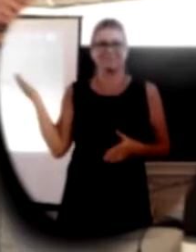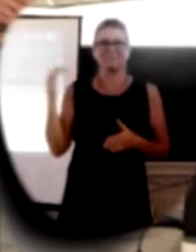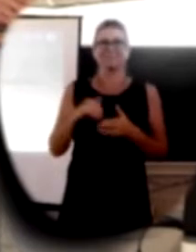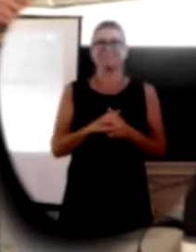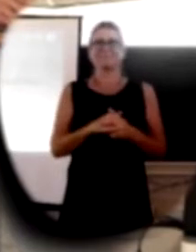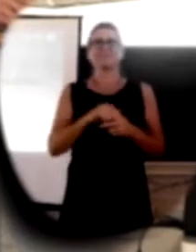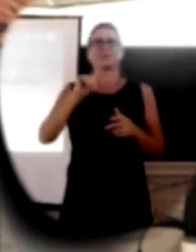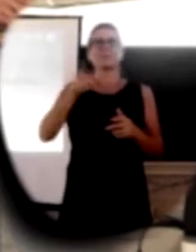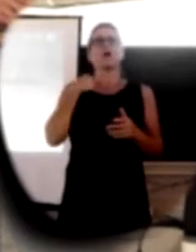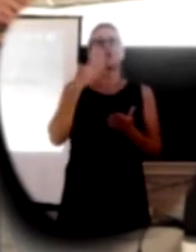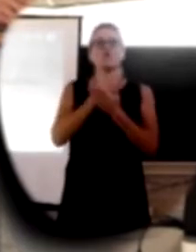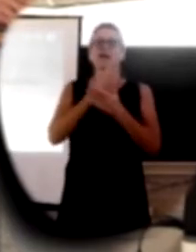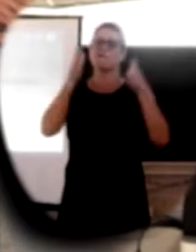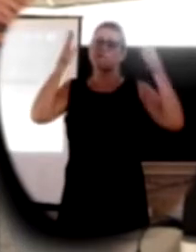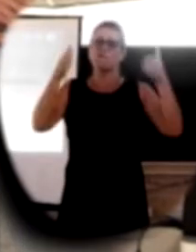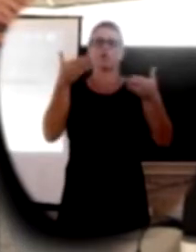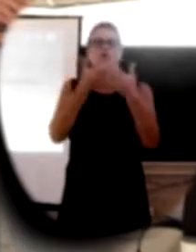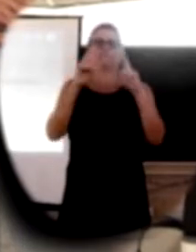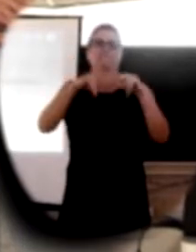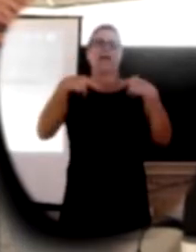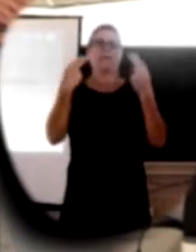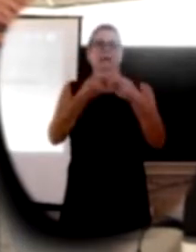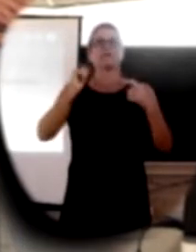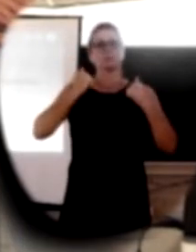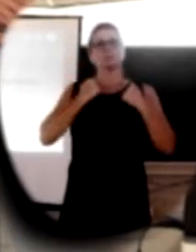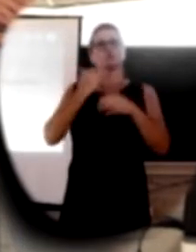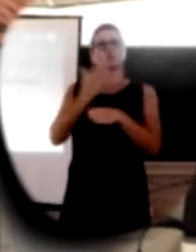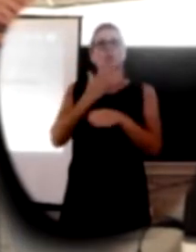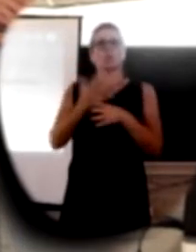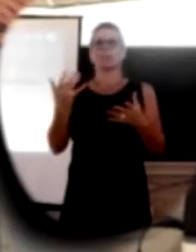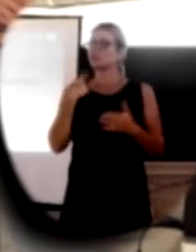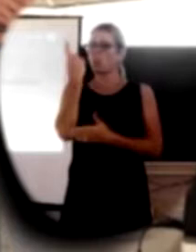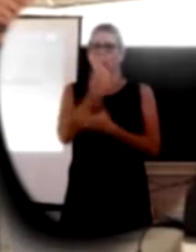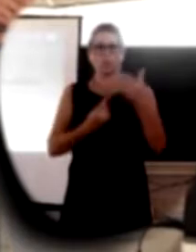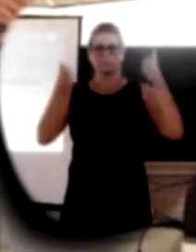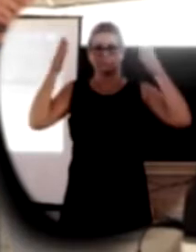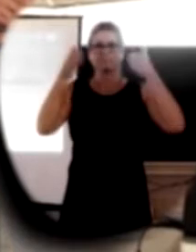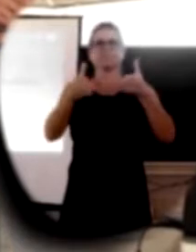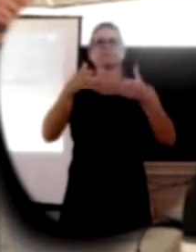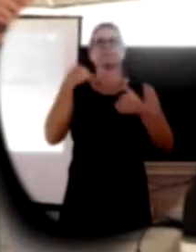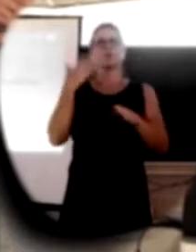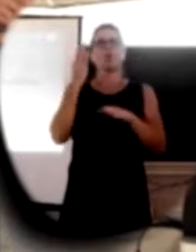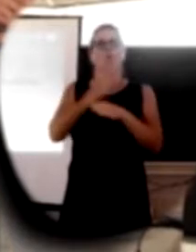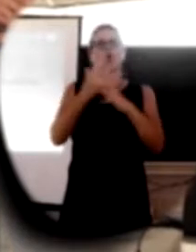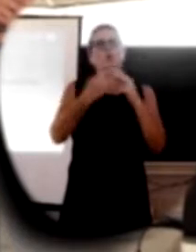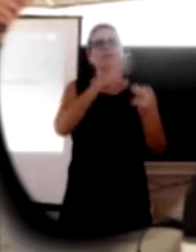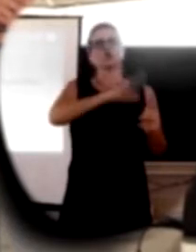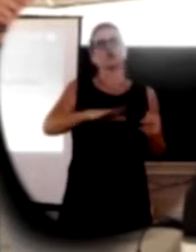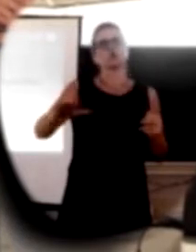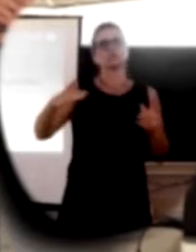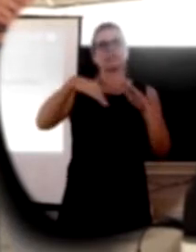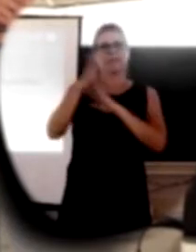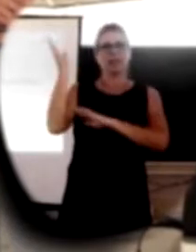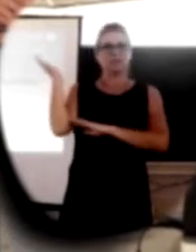we really are about the families. That is what we do. That is the only thing we do, is work with children in